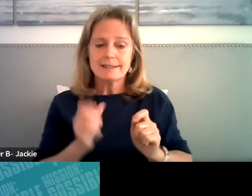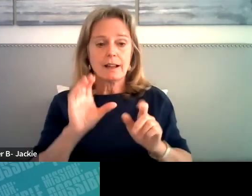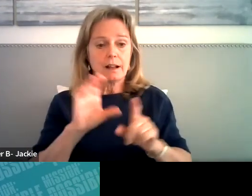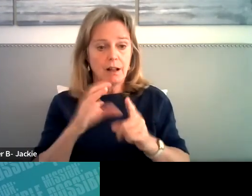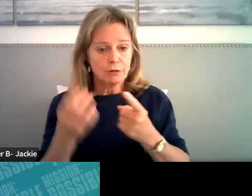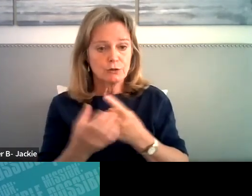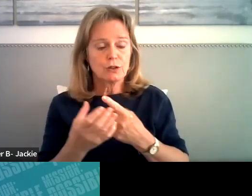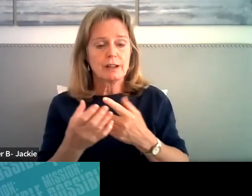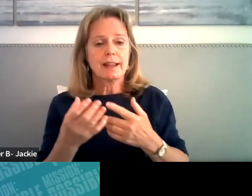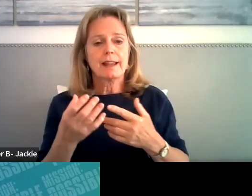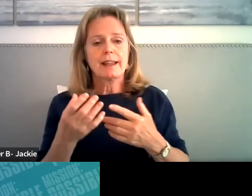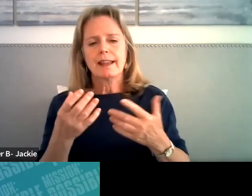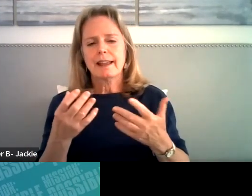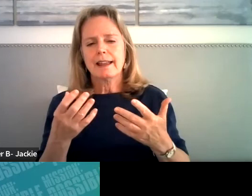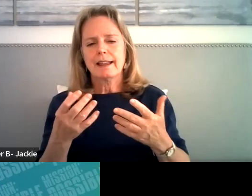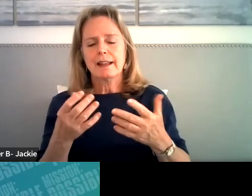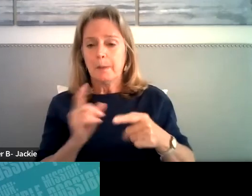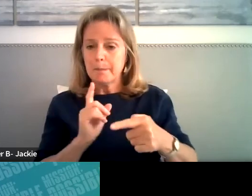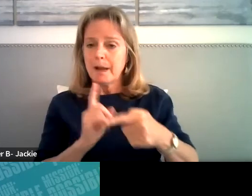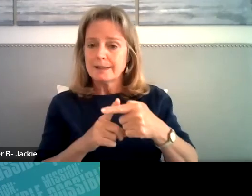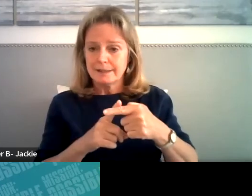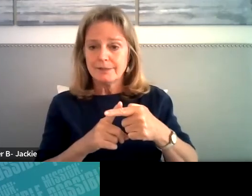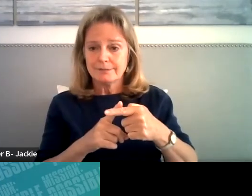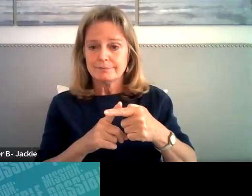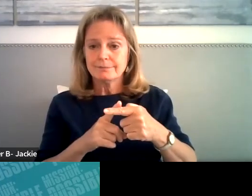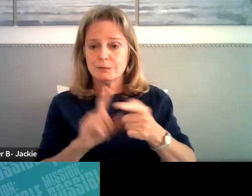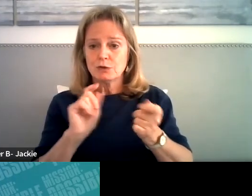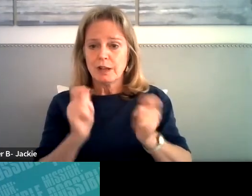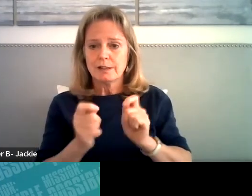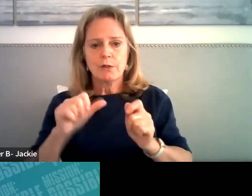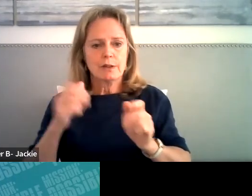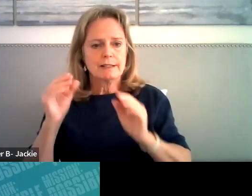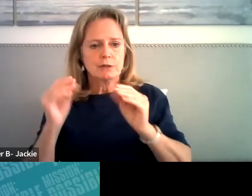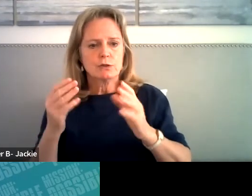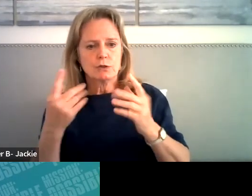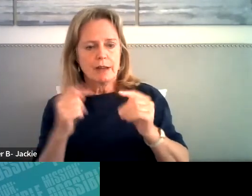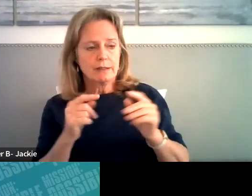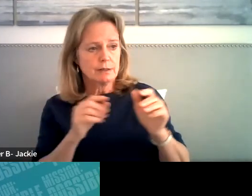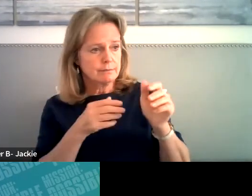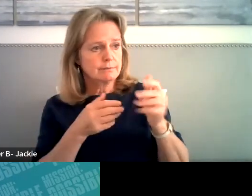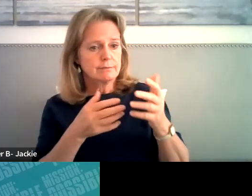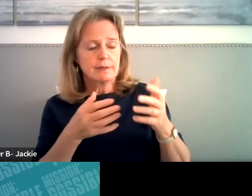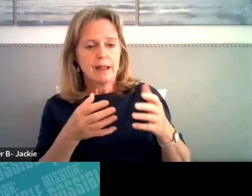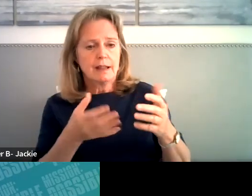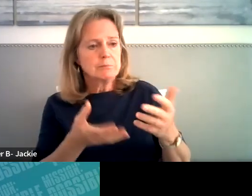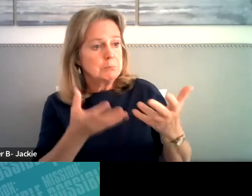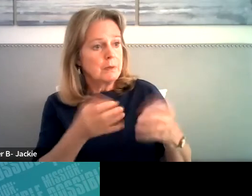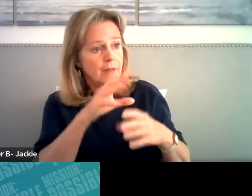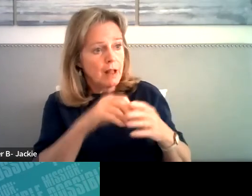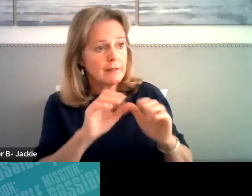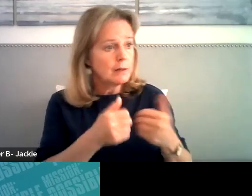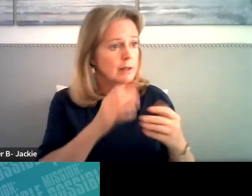a positive way because other teachers are starting to ask, how can I get involved? How can I be